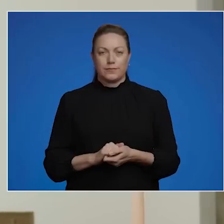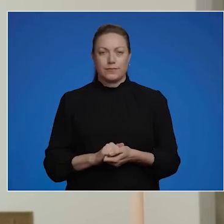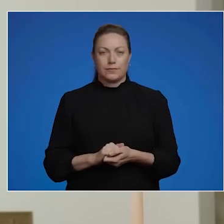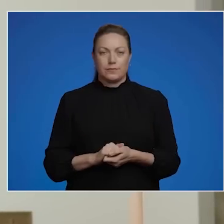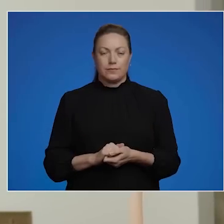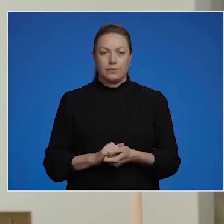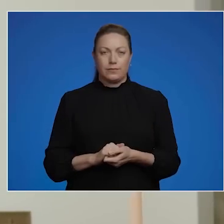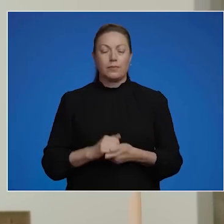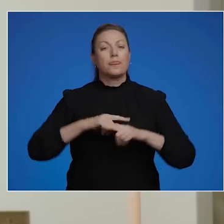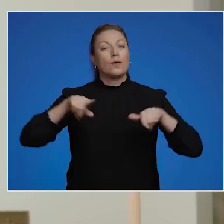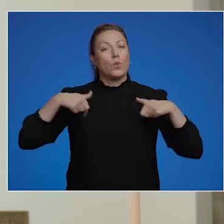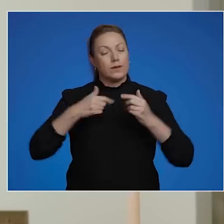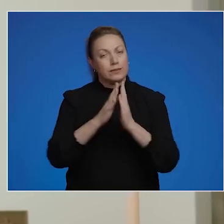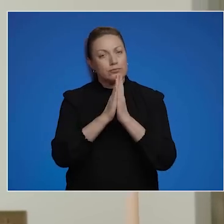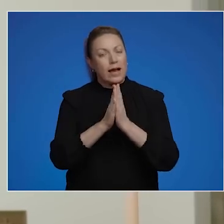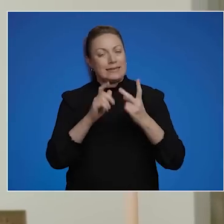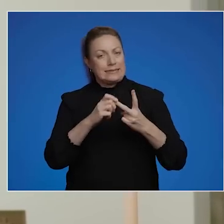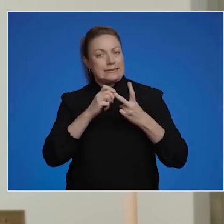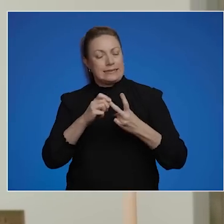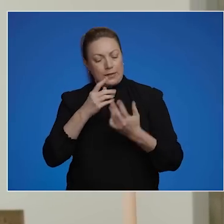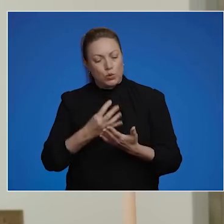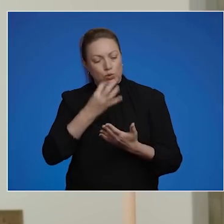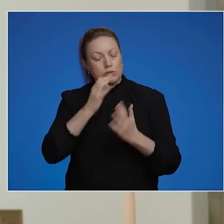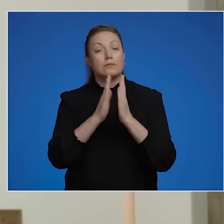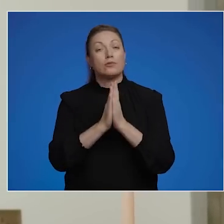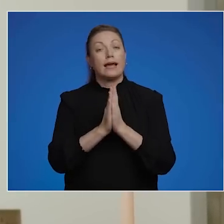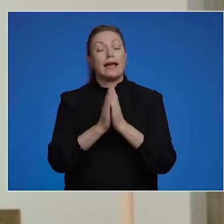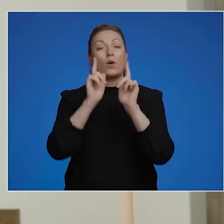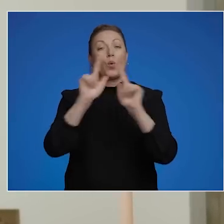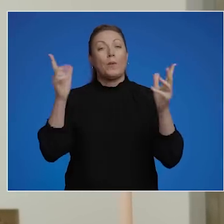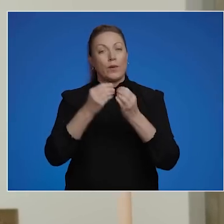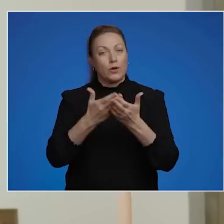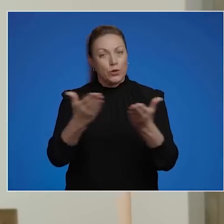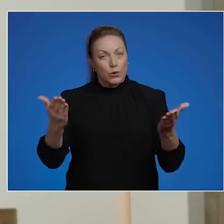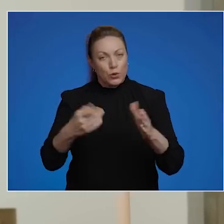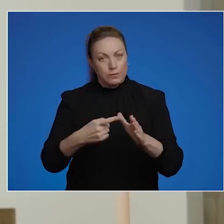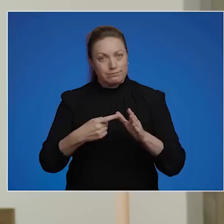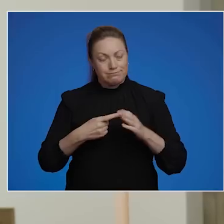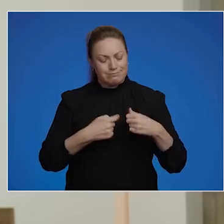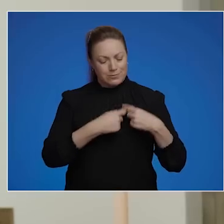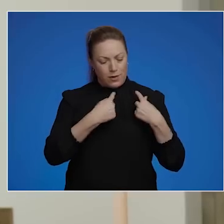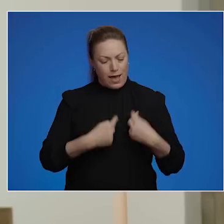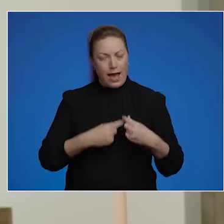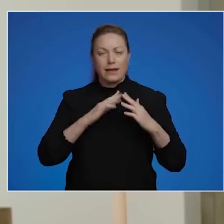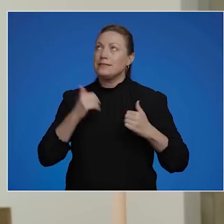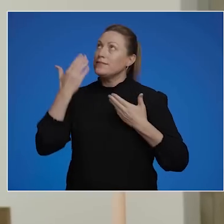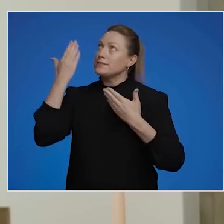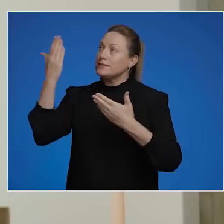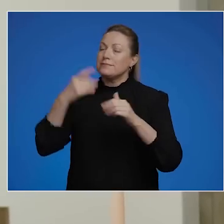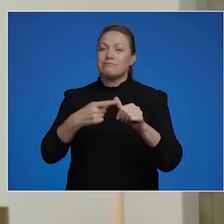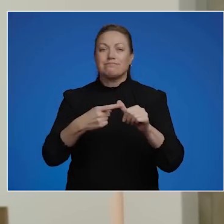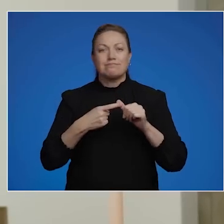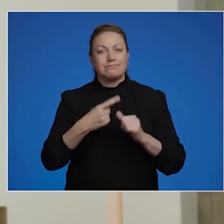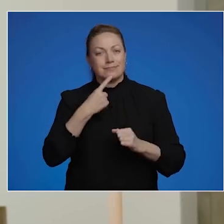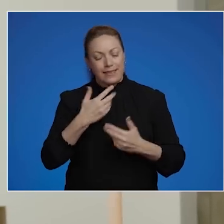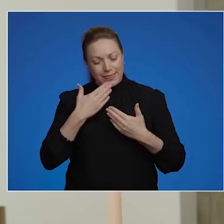We pray the second Eucharistic prayer. The Lord be with you. And with your spirit. Lift up your hearts. We lift them up to the Lord.